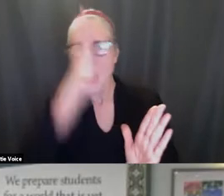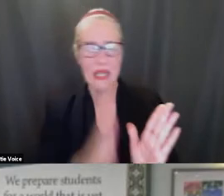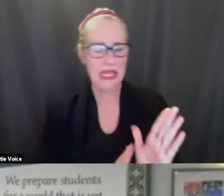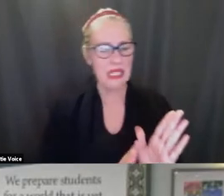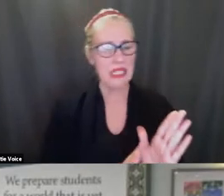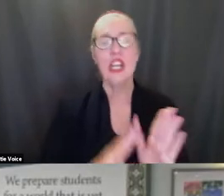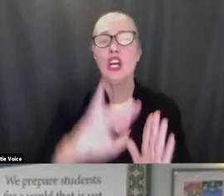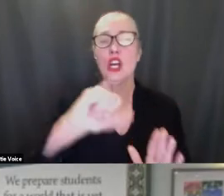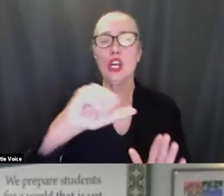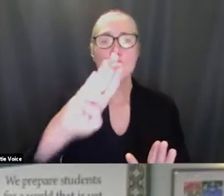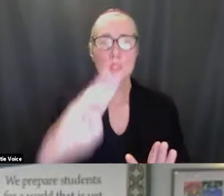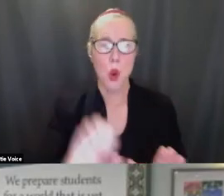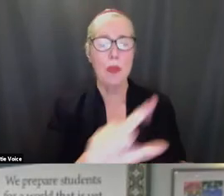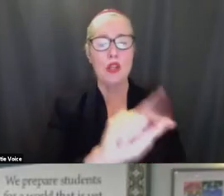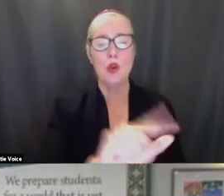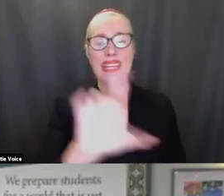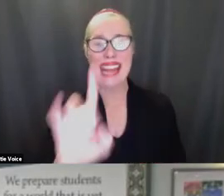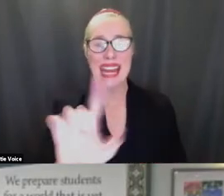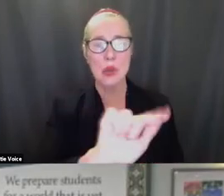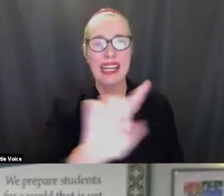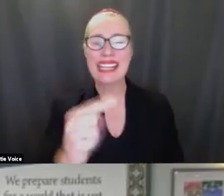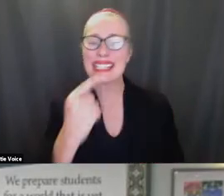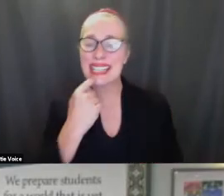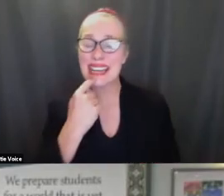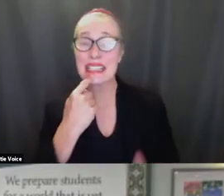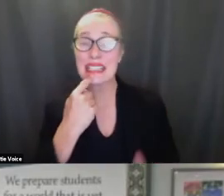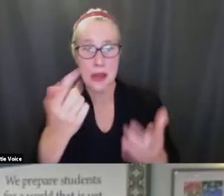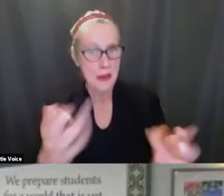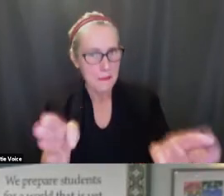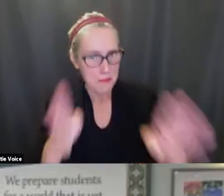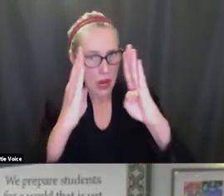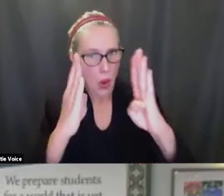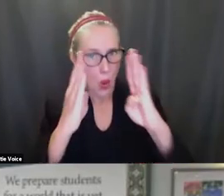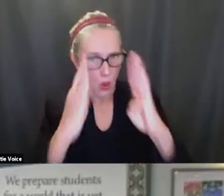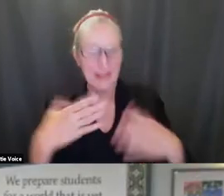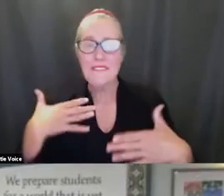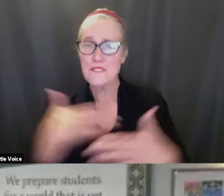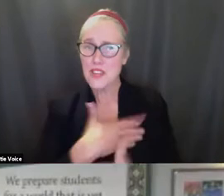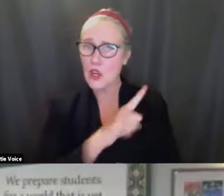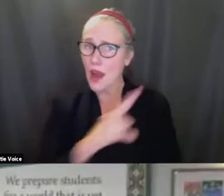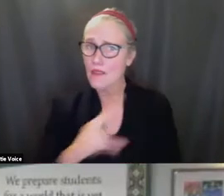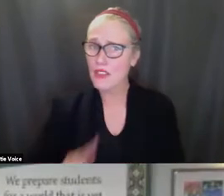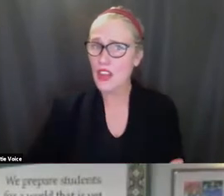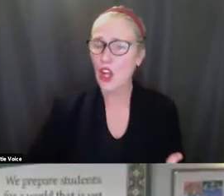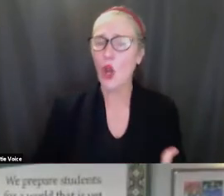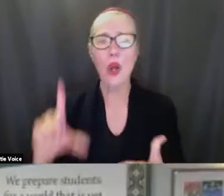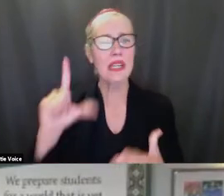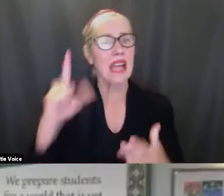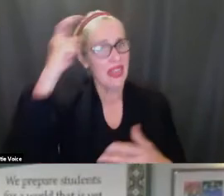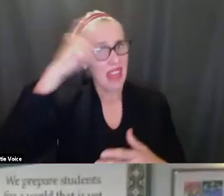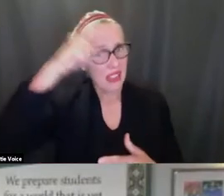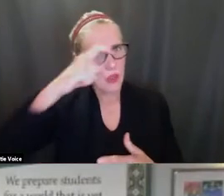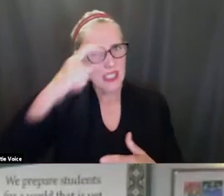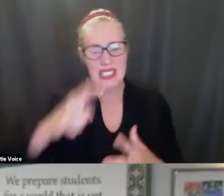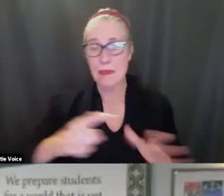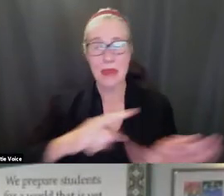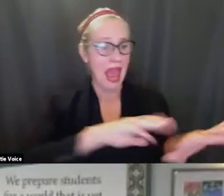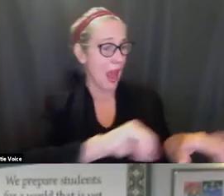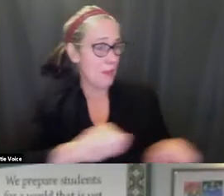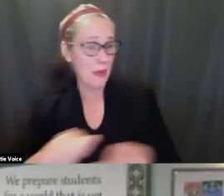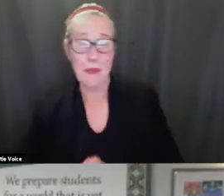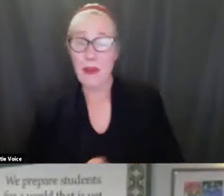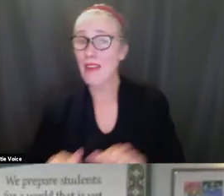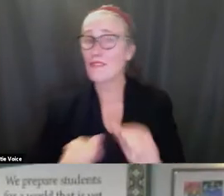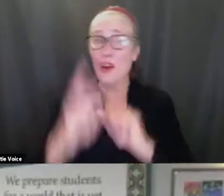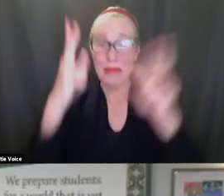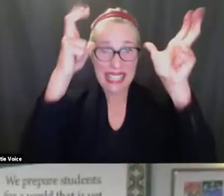says behold the fear of the lord that is wisdom and to depart from from evil is understanding proverbs 19